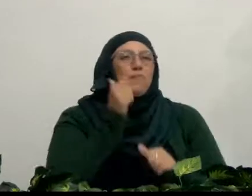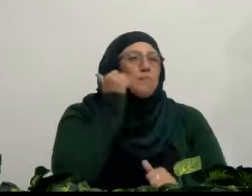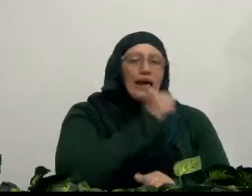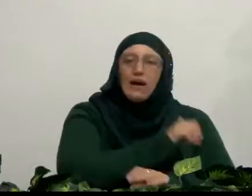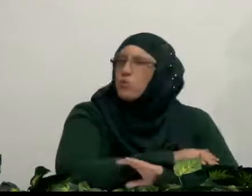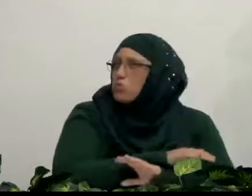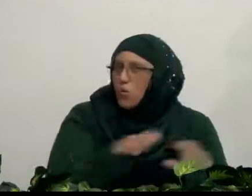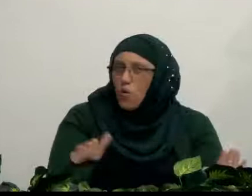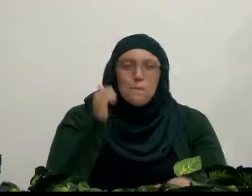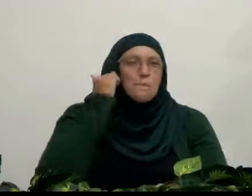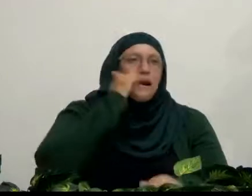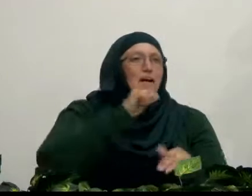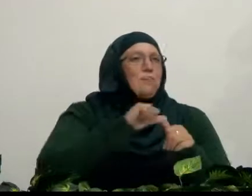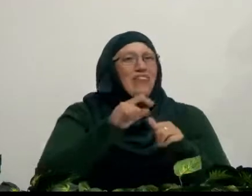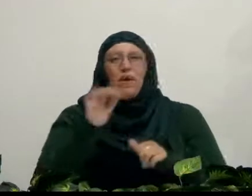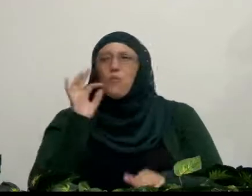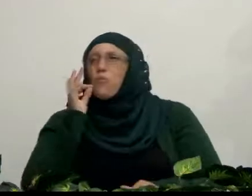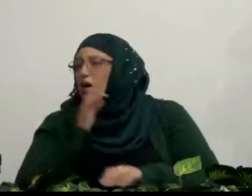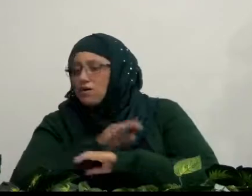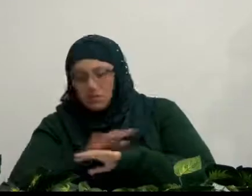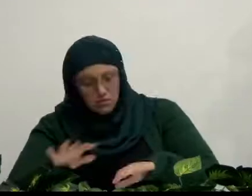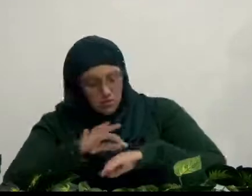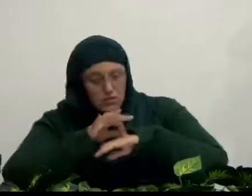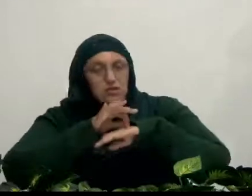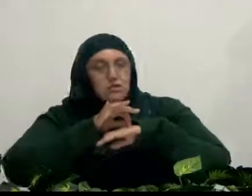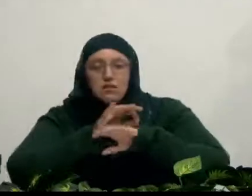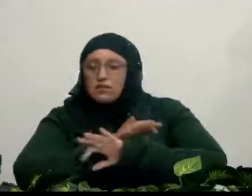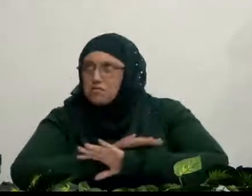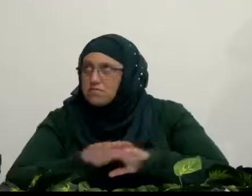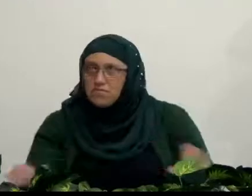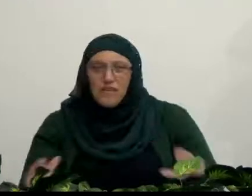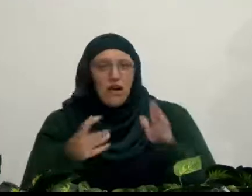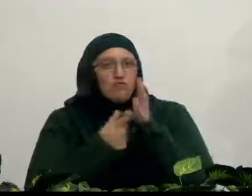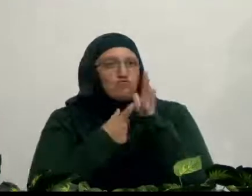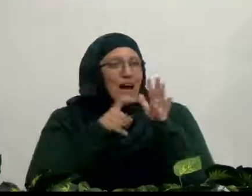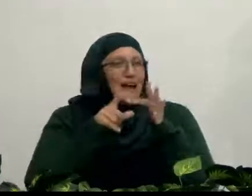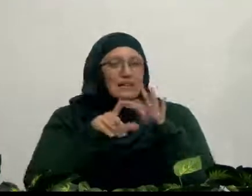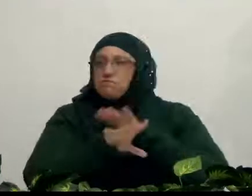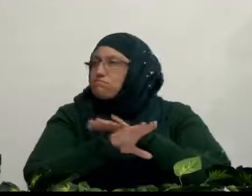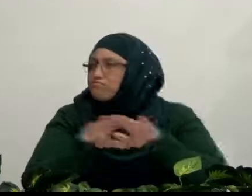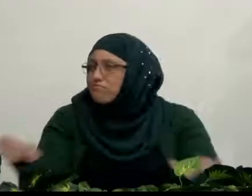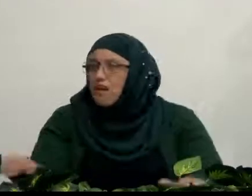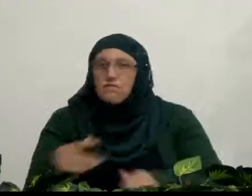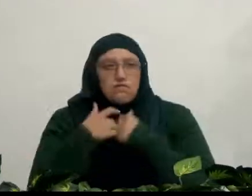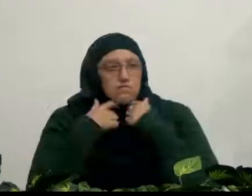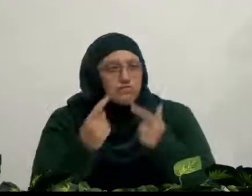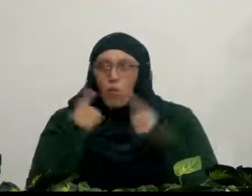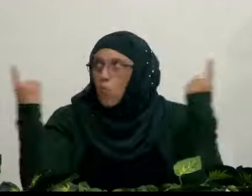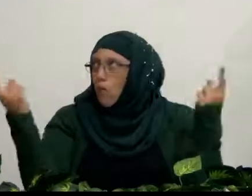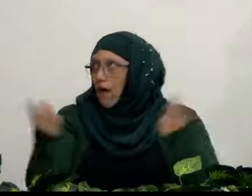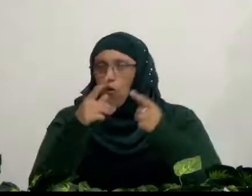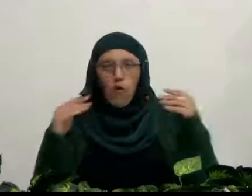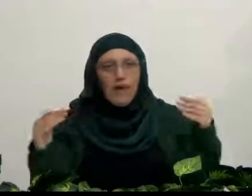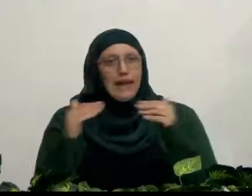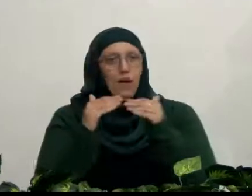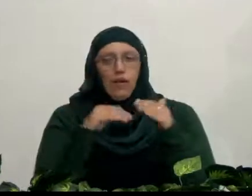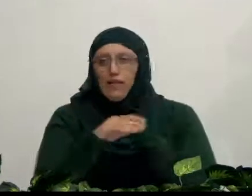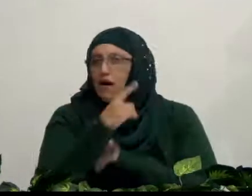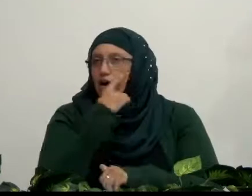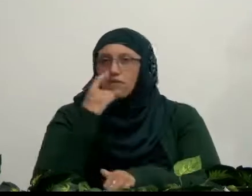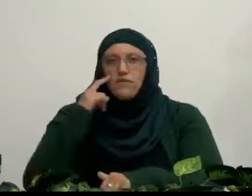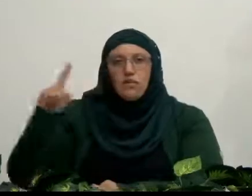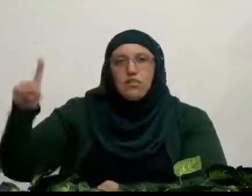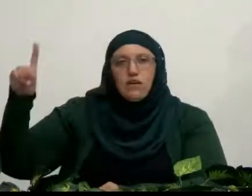on your race, whether you're Arab or non-Arab. Your skin color means nothing in the eyes of God. Your